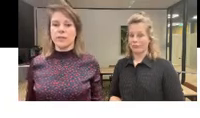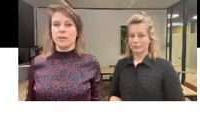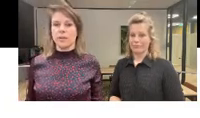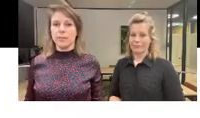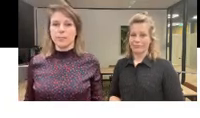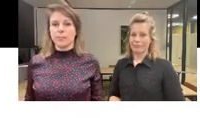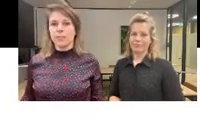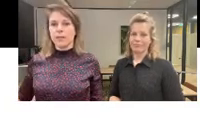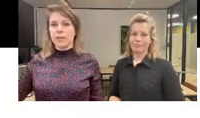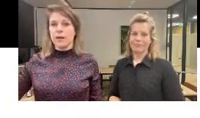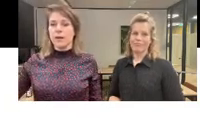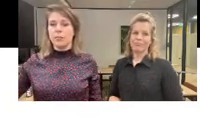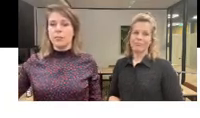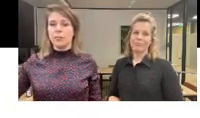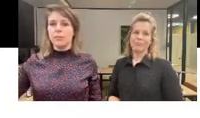during treatment.